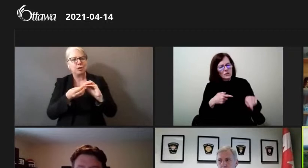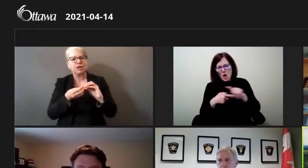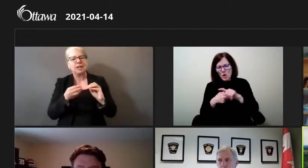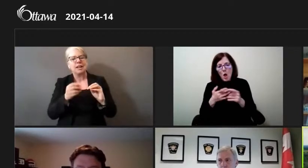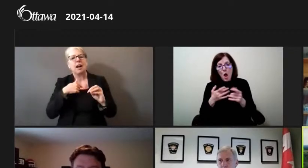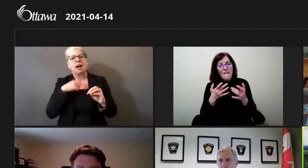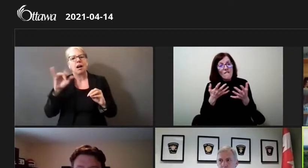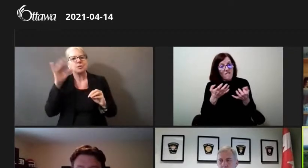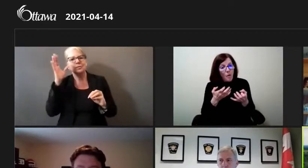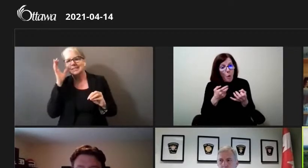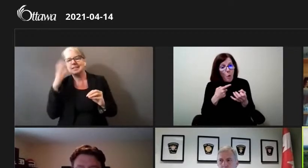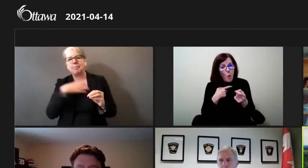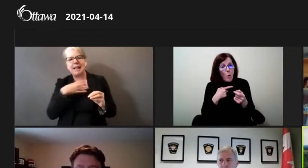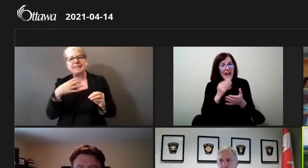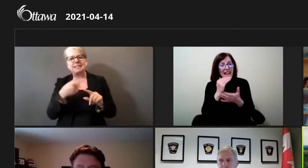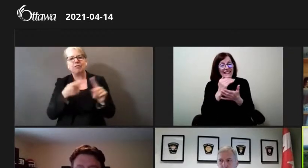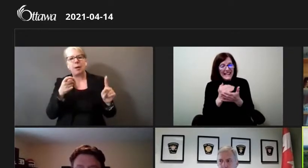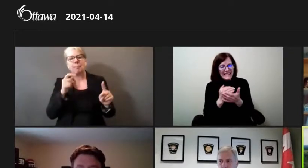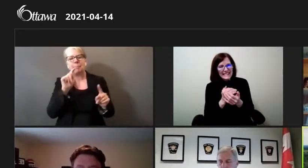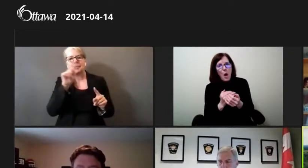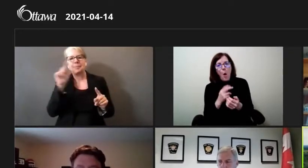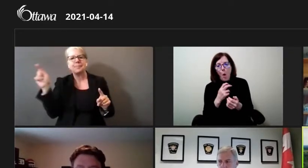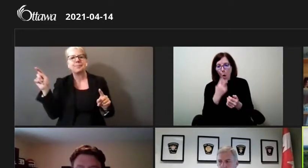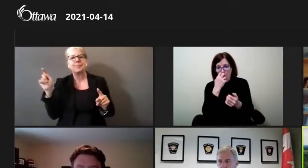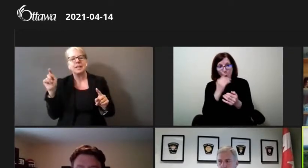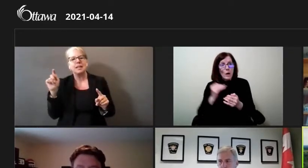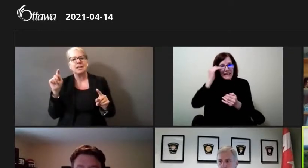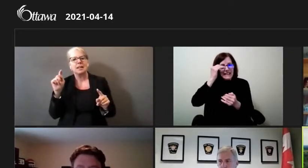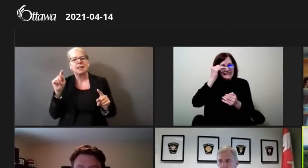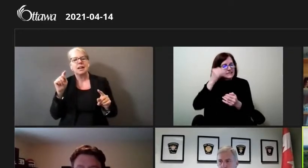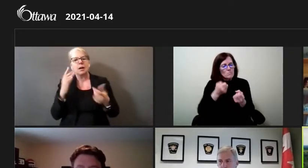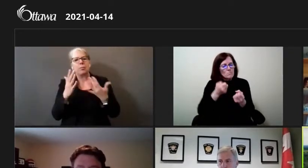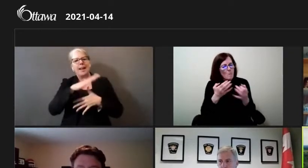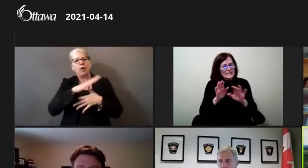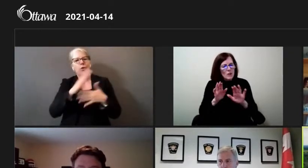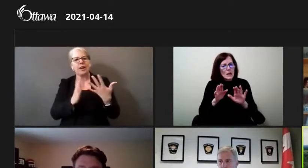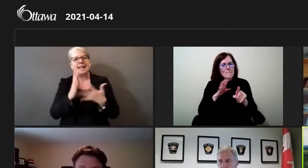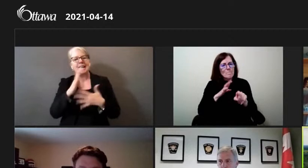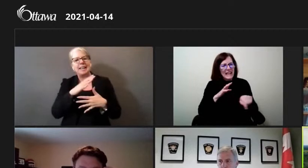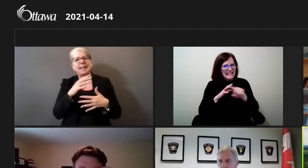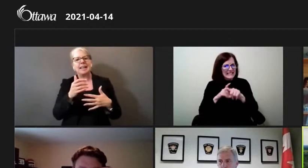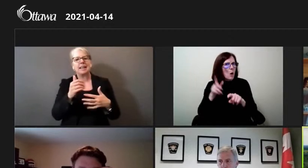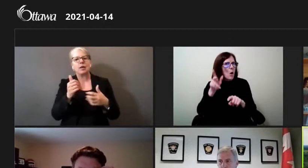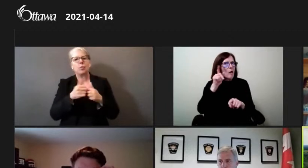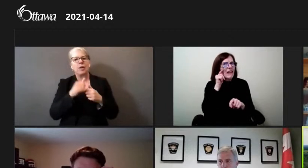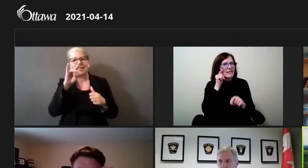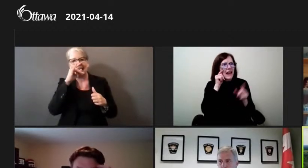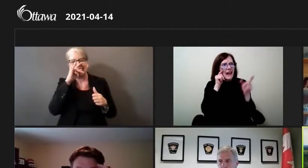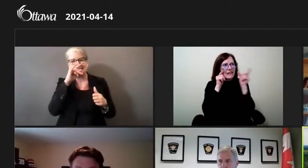are hearing complaints from people about the priority with the kids being